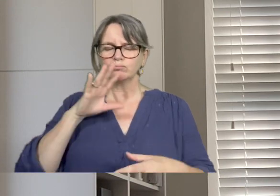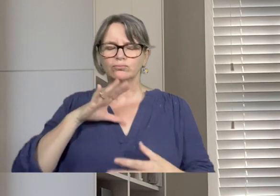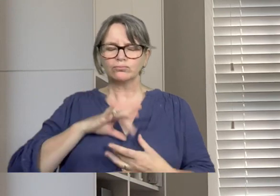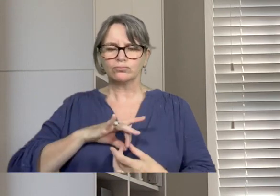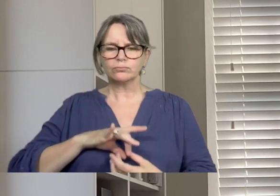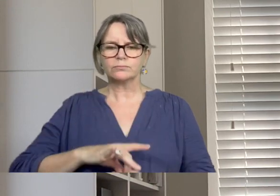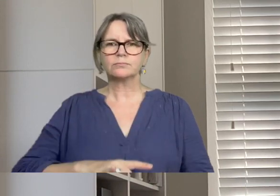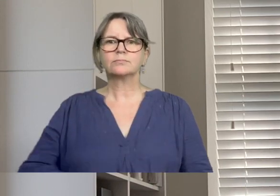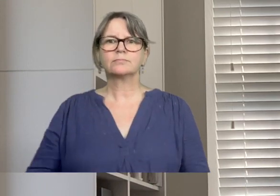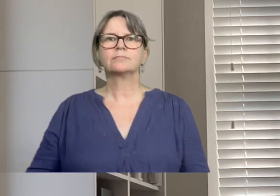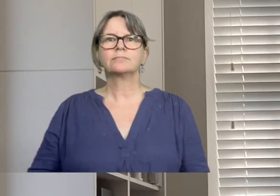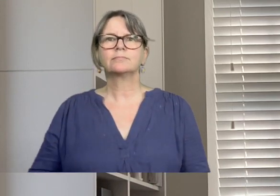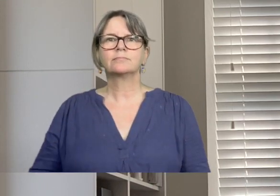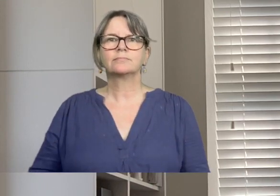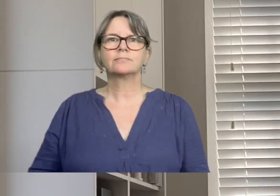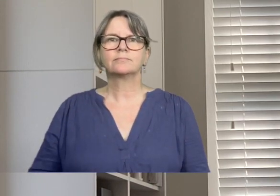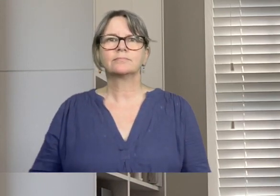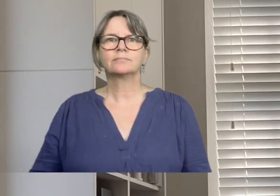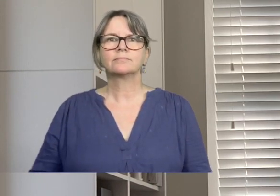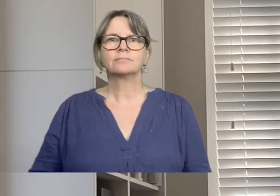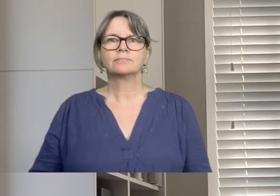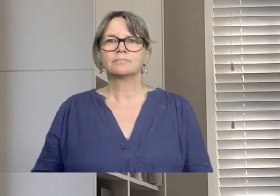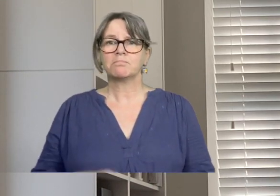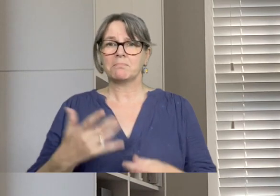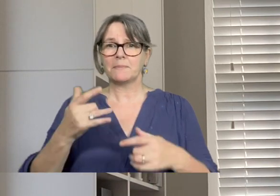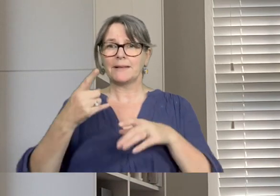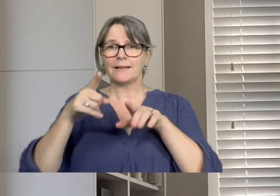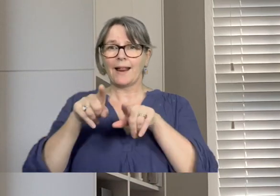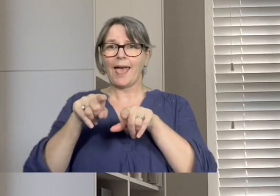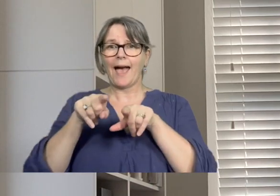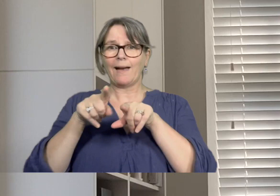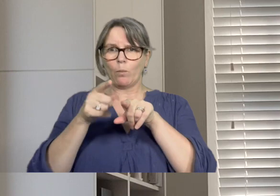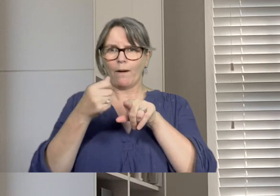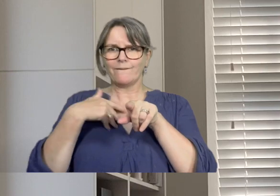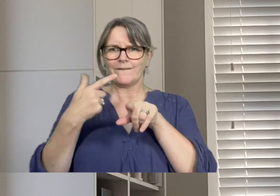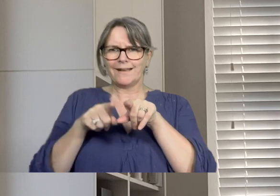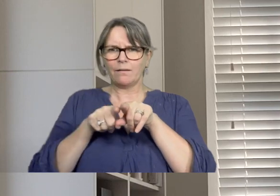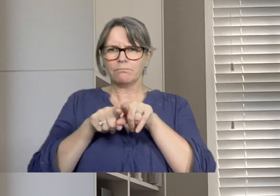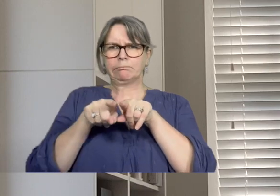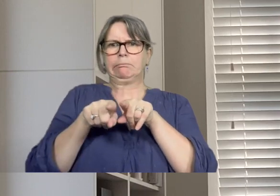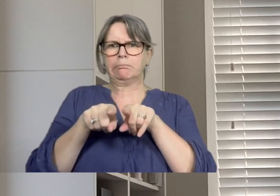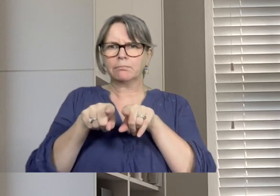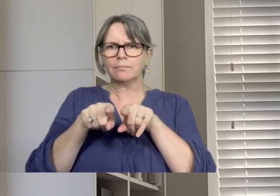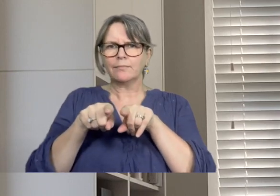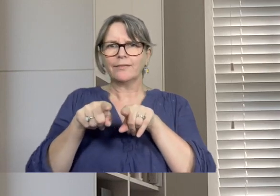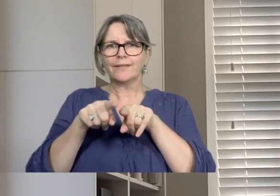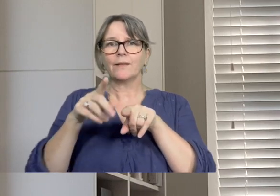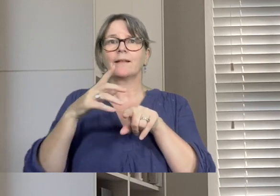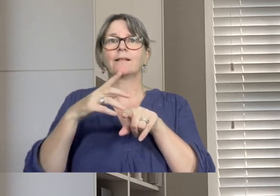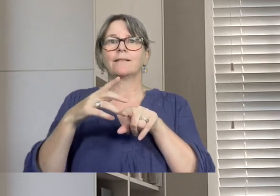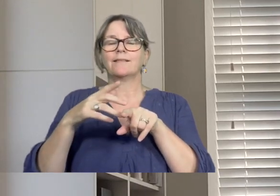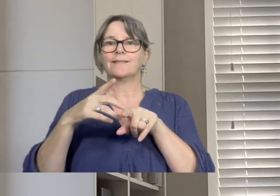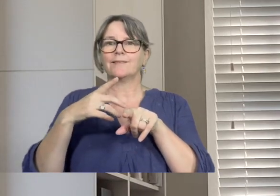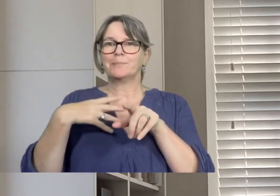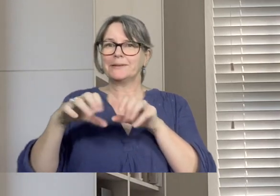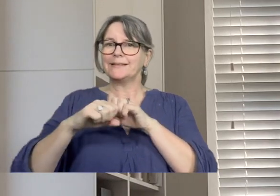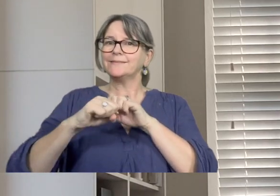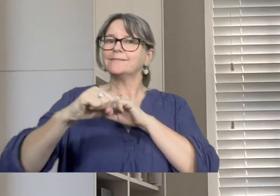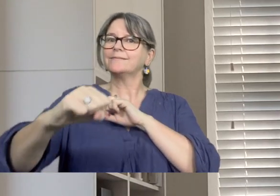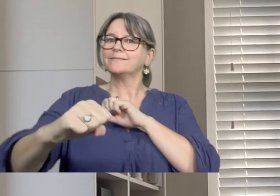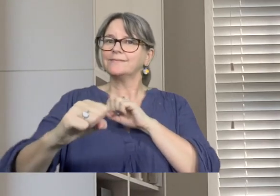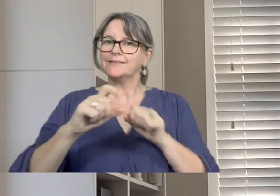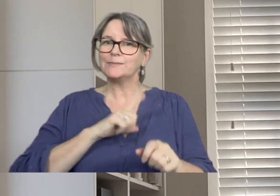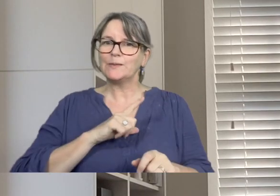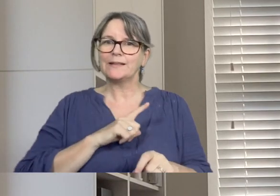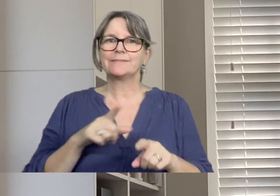moment of feeling wonky. So hopefully one leg feels maybe a little bit longer than the other. Let them have a little speak to each other before we swap over.